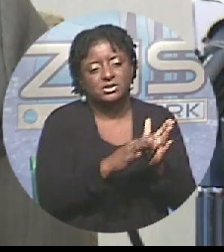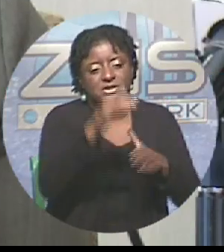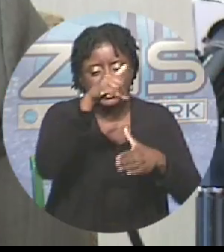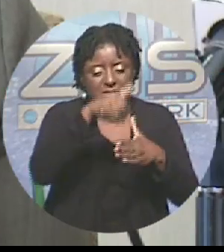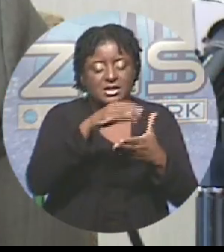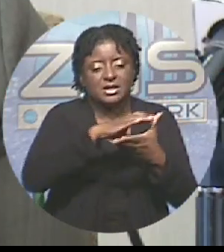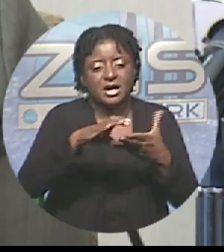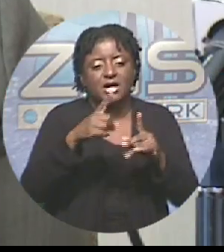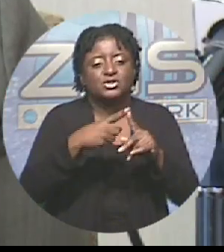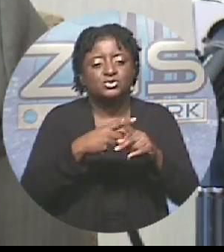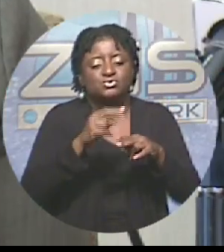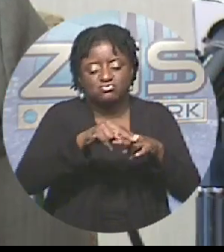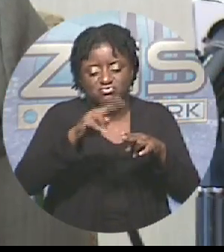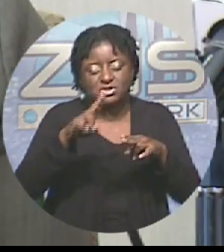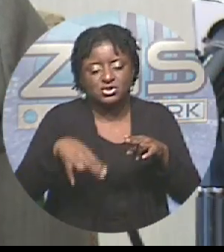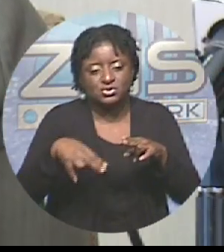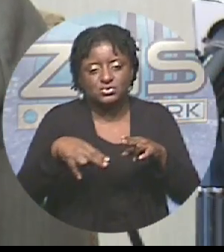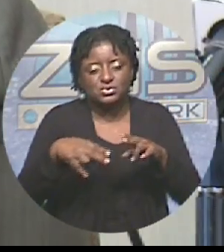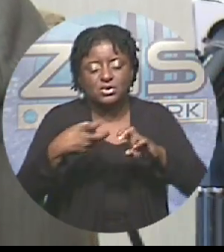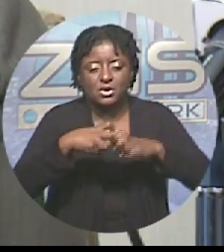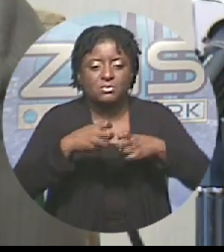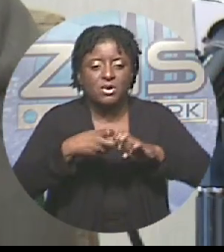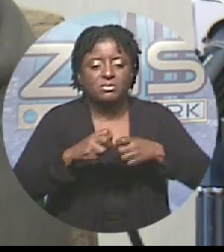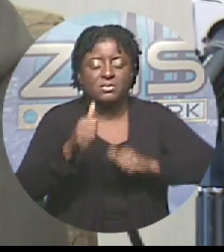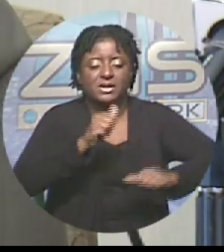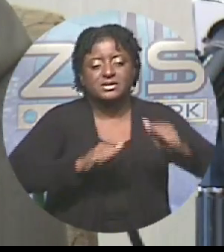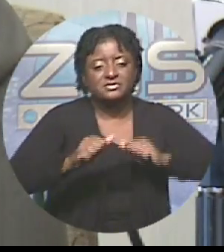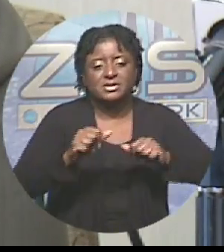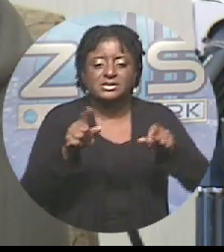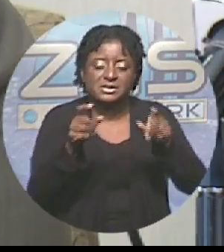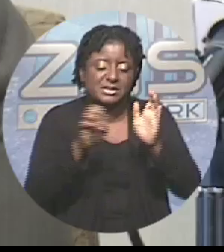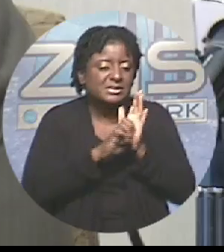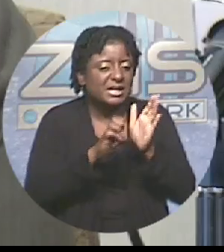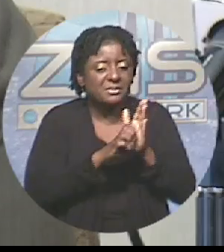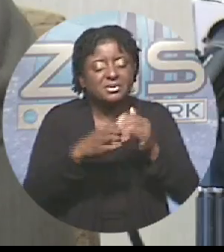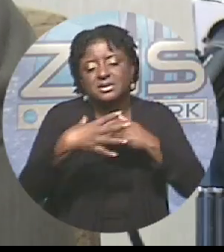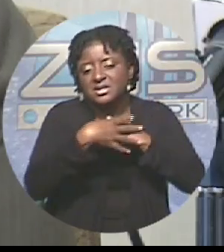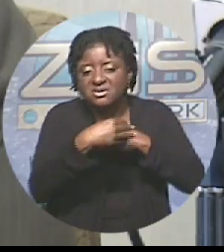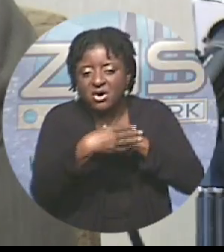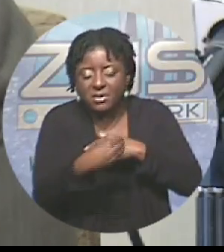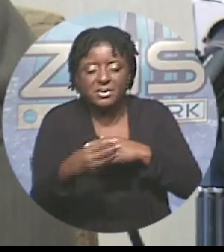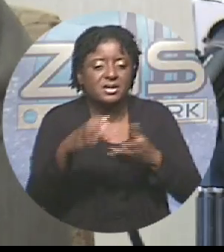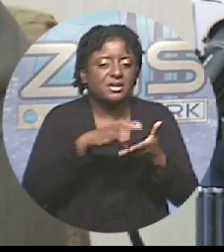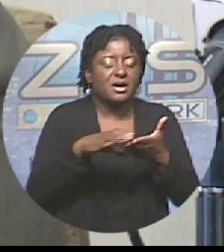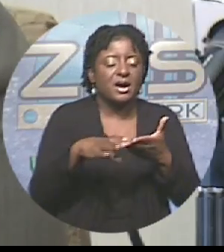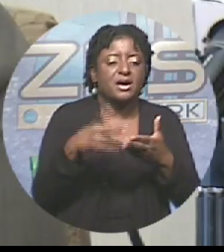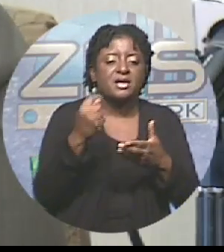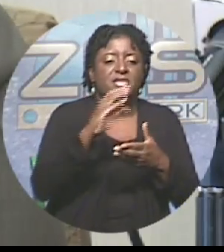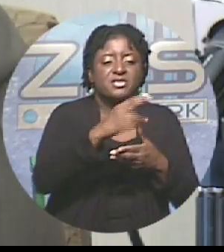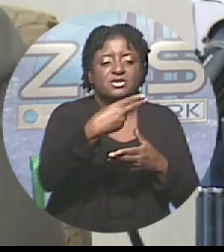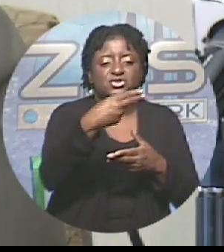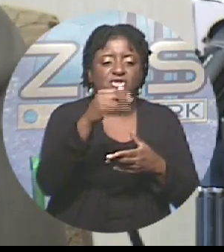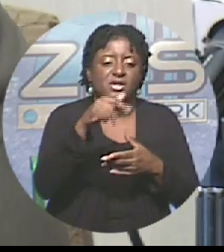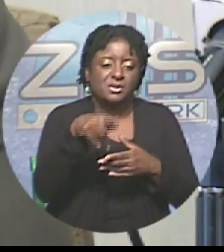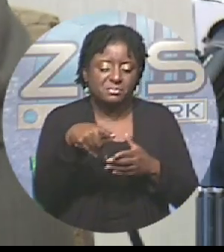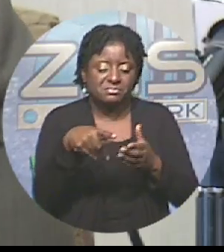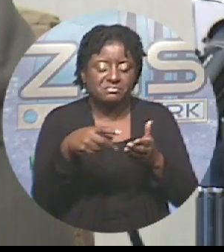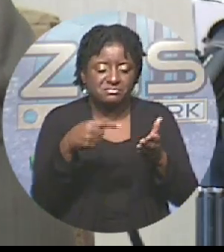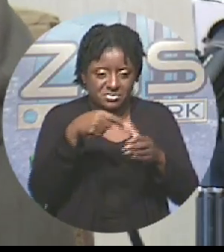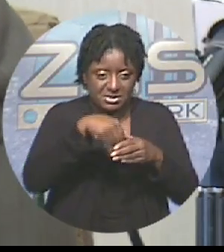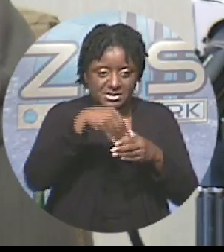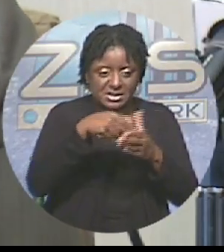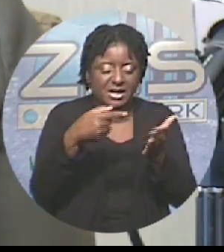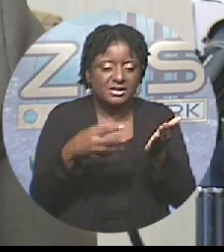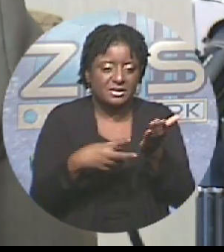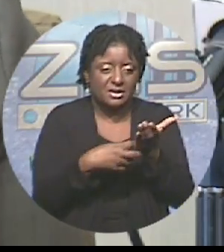any fraudulent activities in terms of replication of the card. The chip itself is encrypted, which means